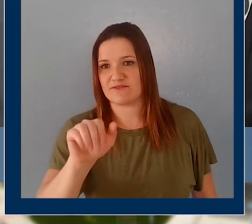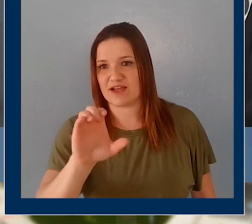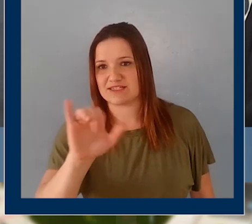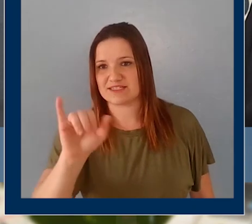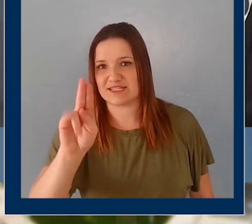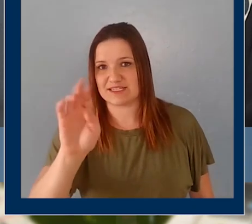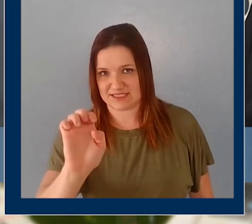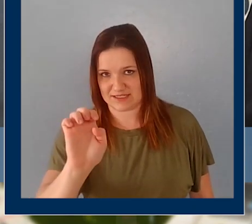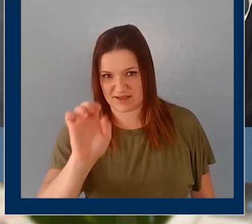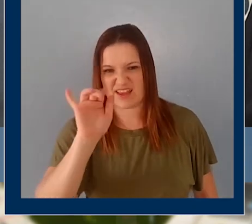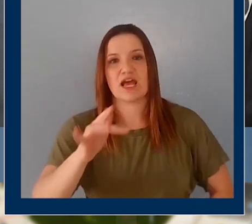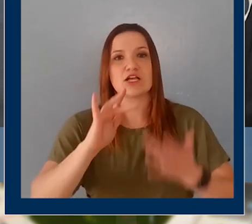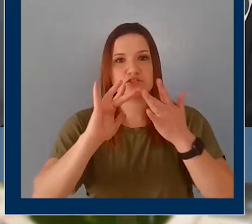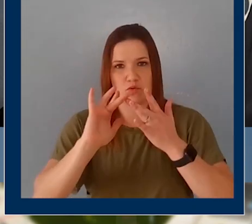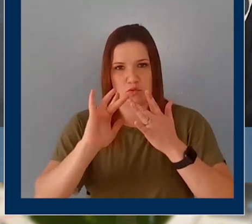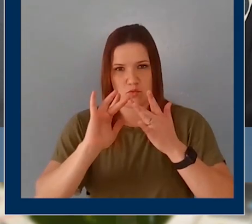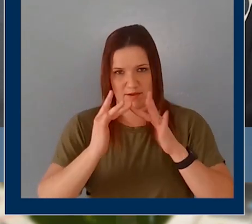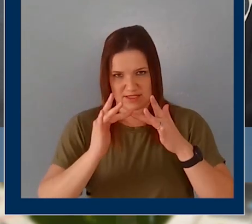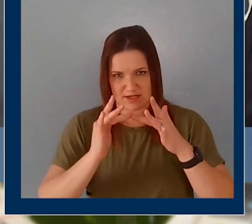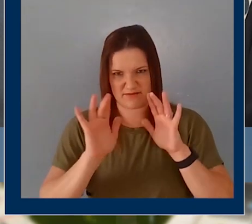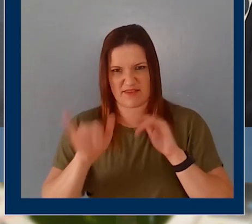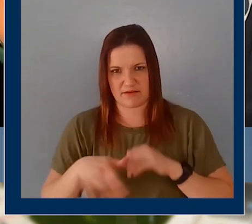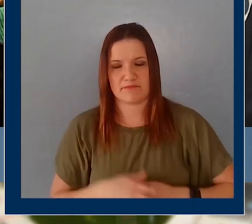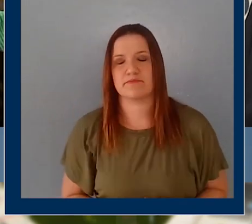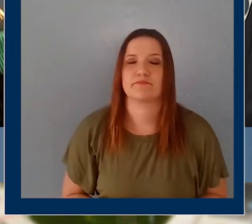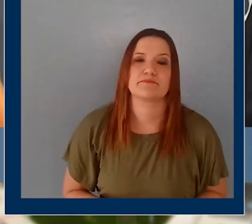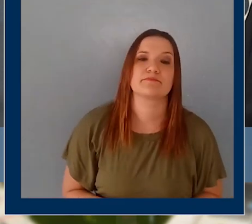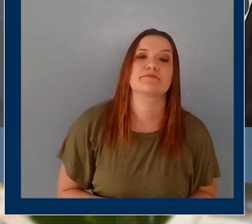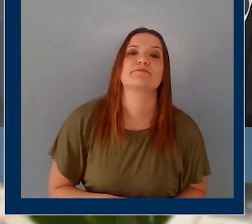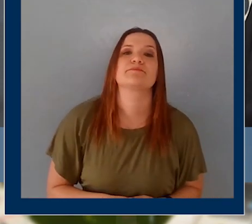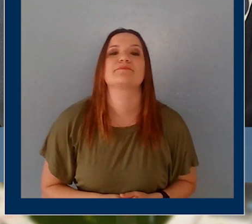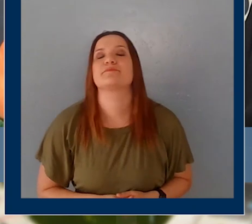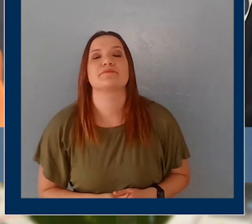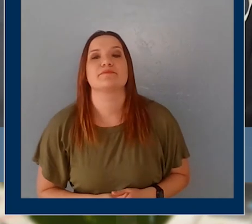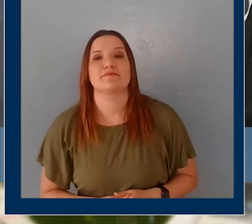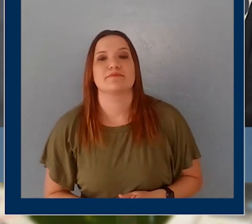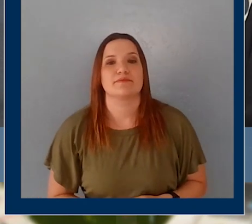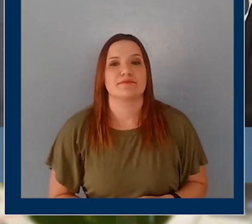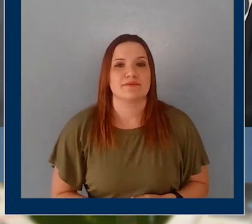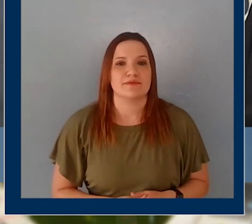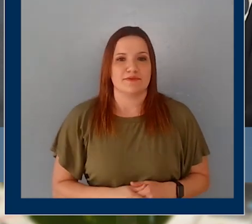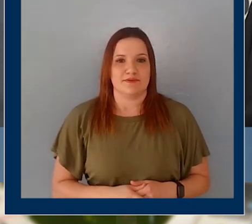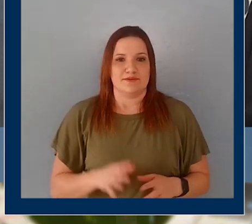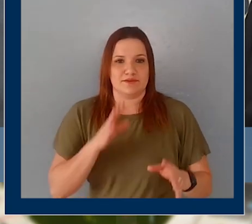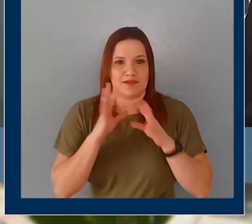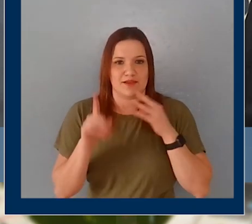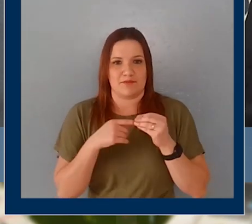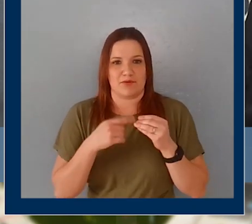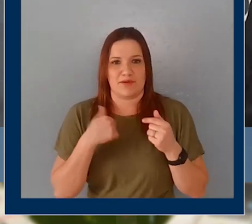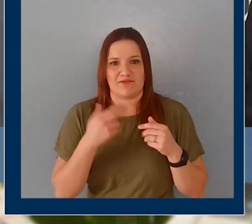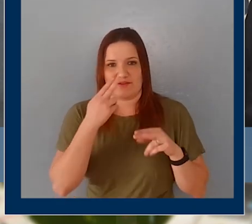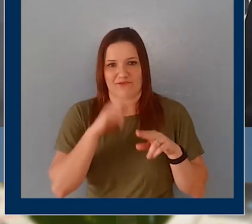the next two subjects that we're going to cover are really heavy. And so there's been articles in the paper about